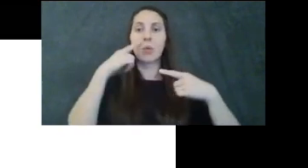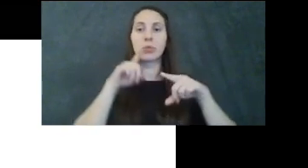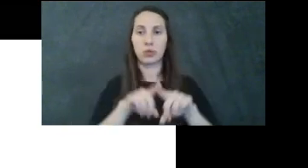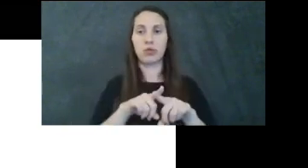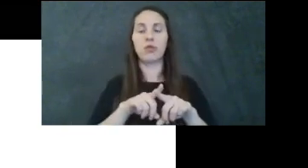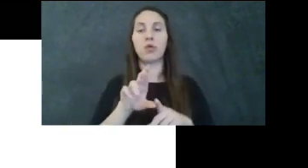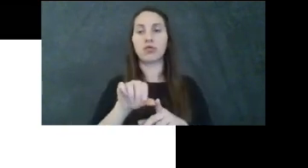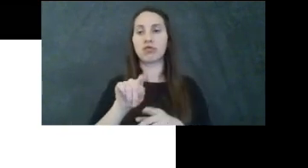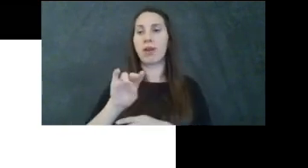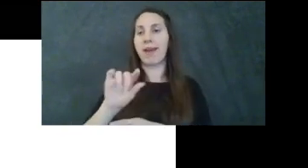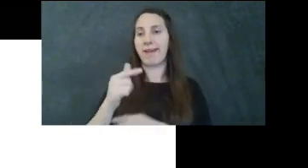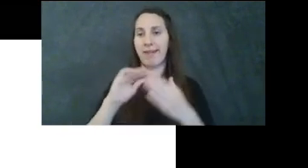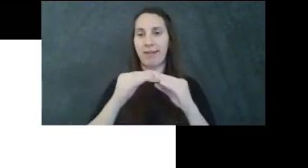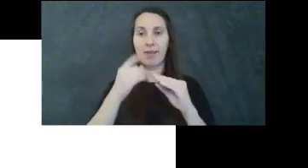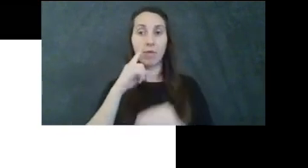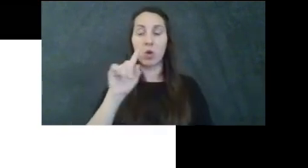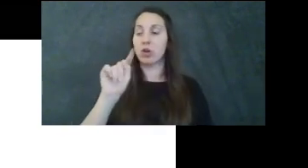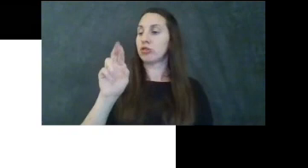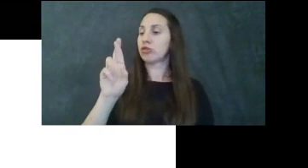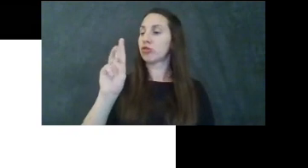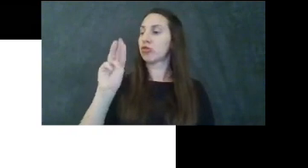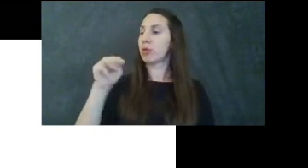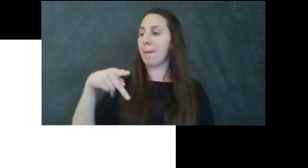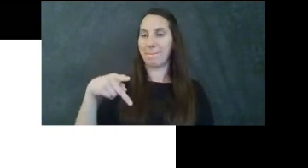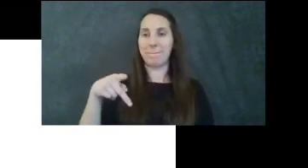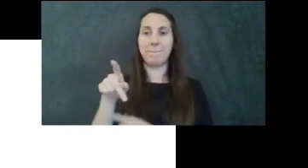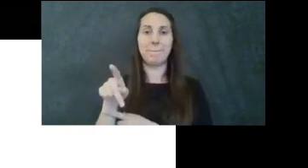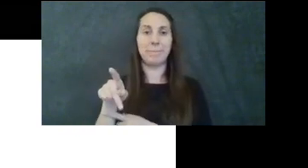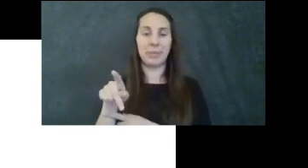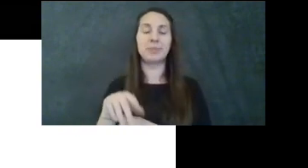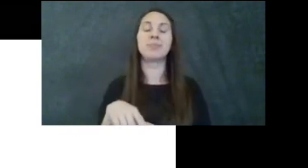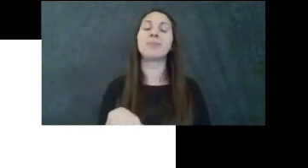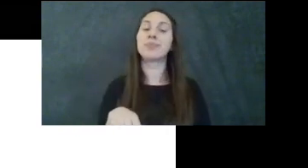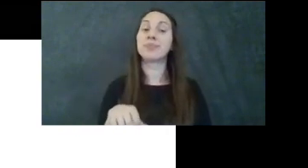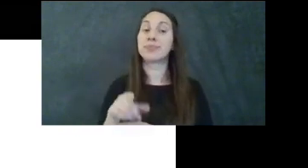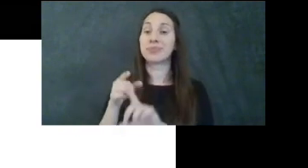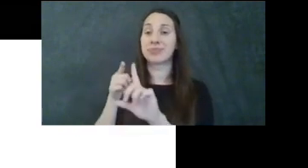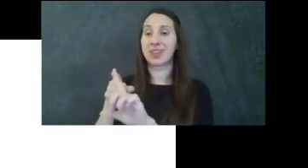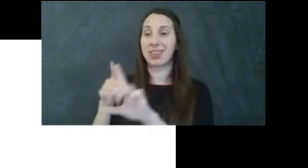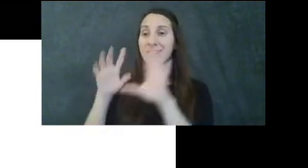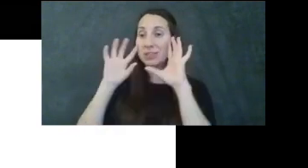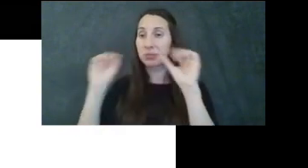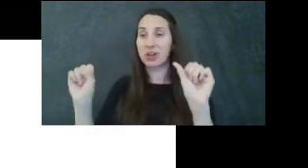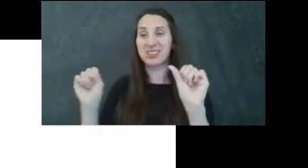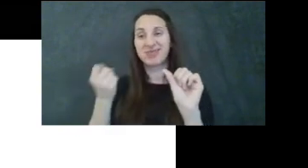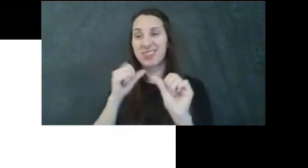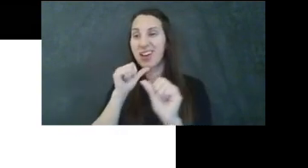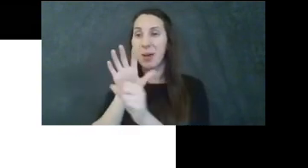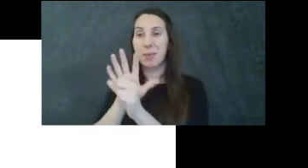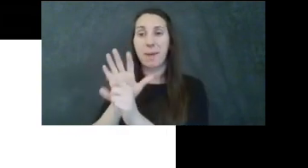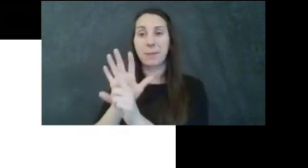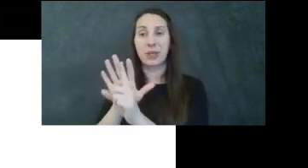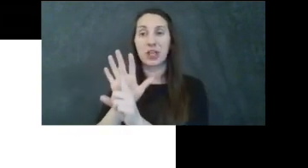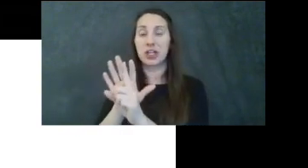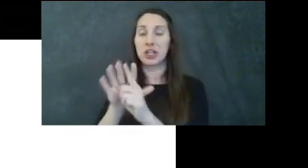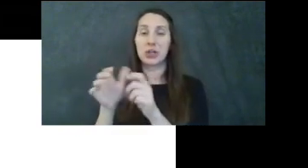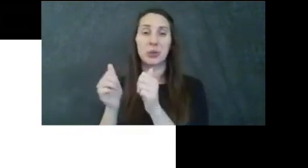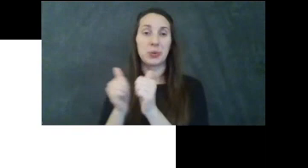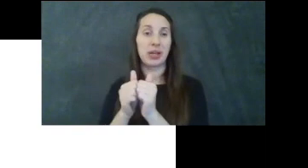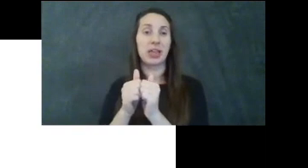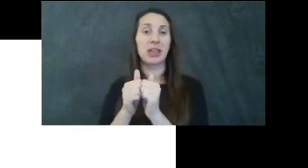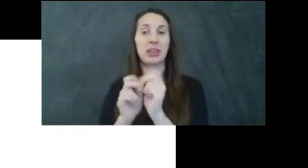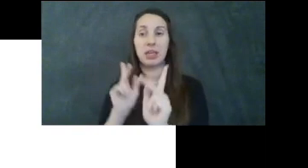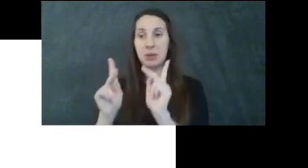indeed this was a president who was not very popular with those with persons